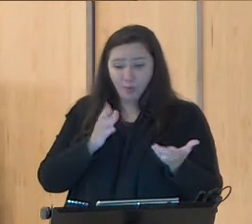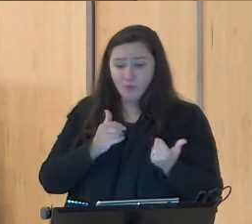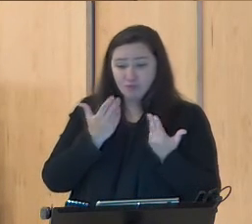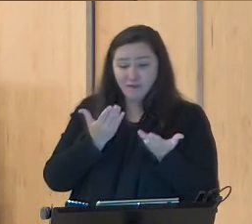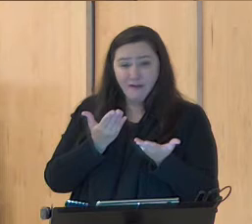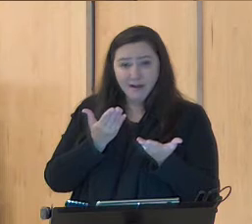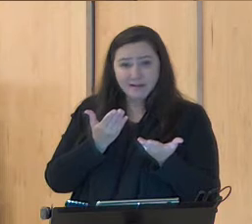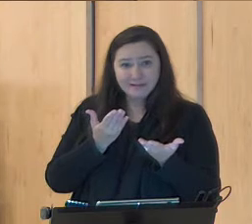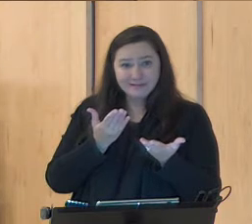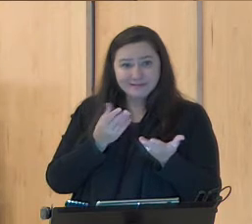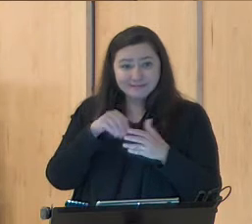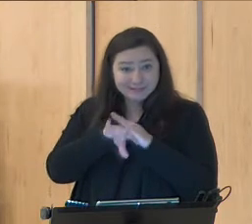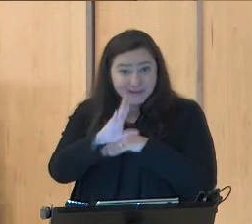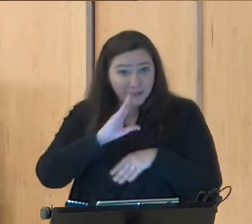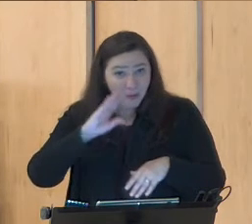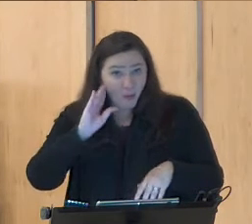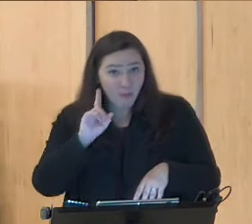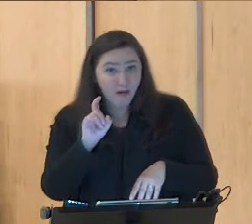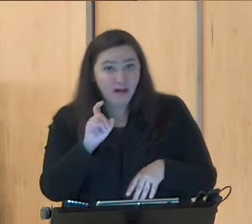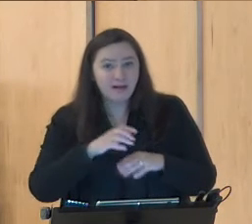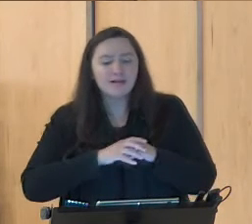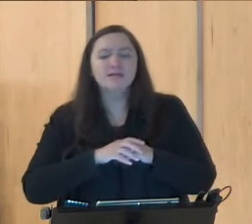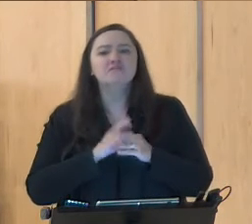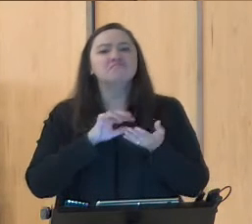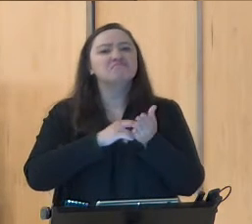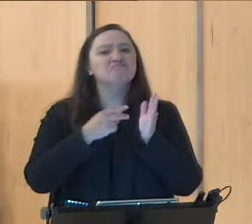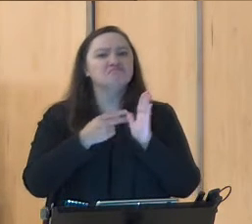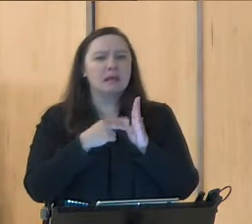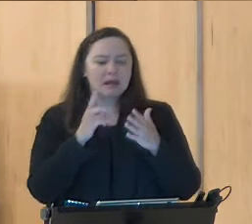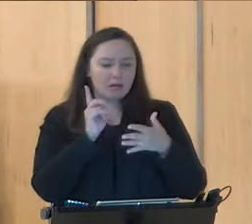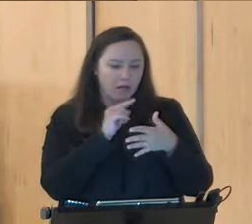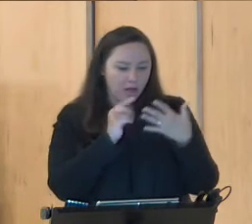home? I mean, when there are things to do,